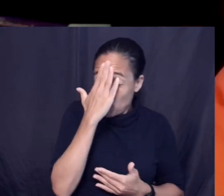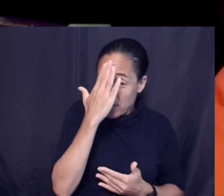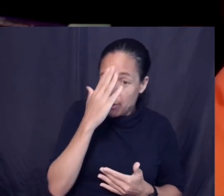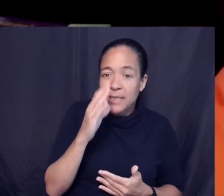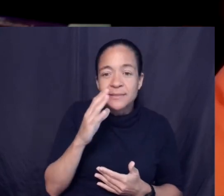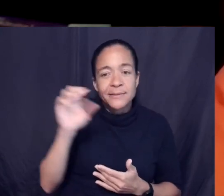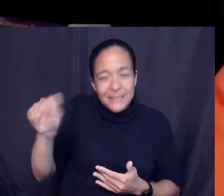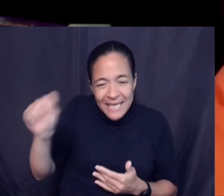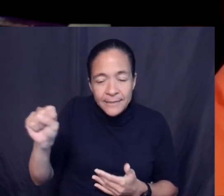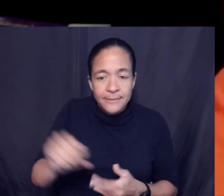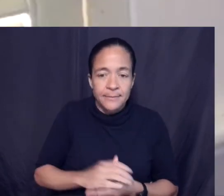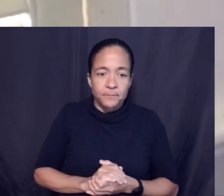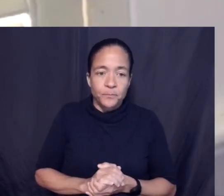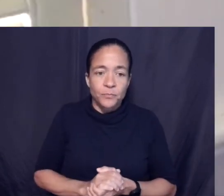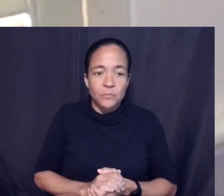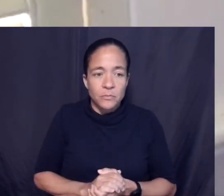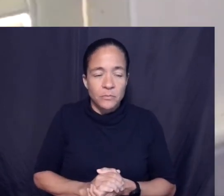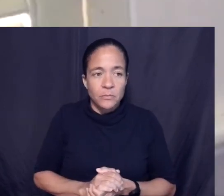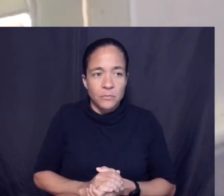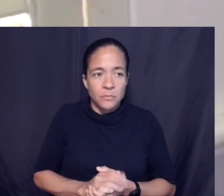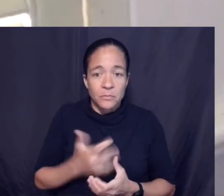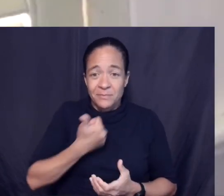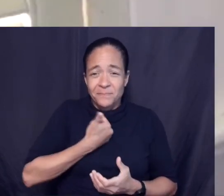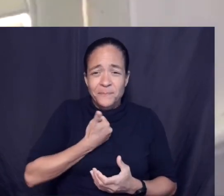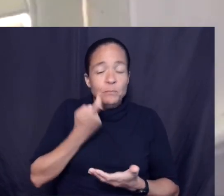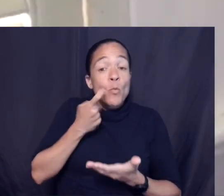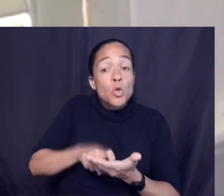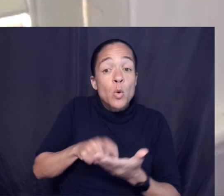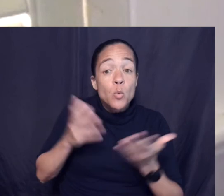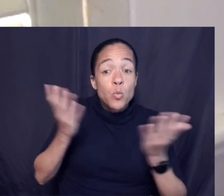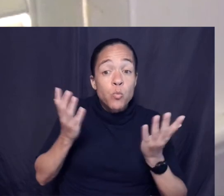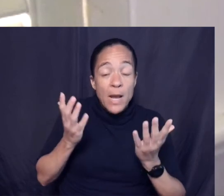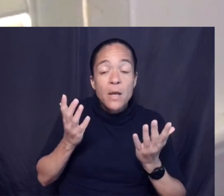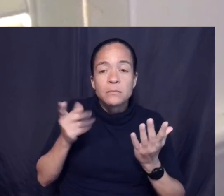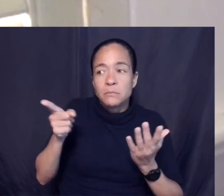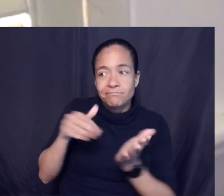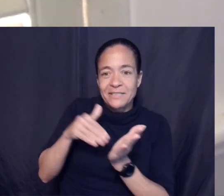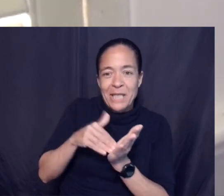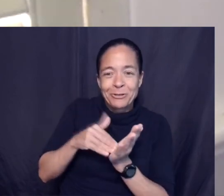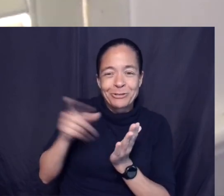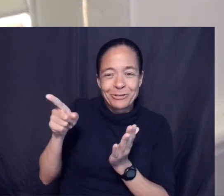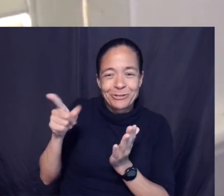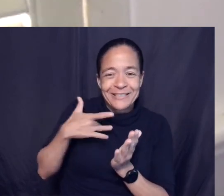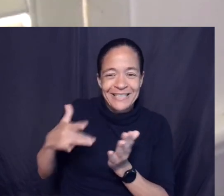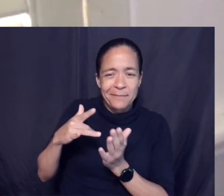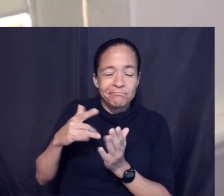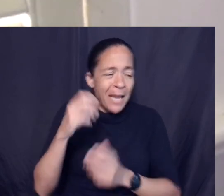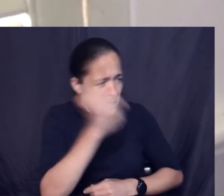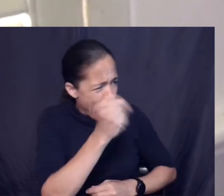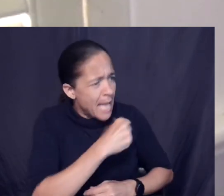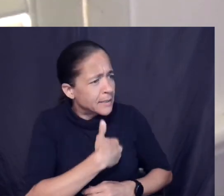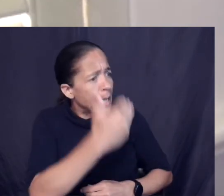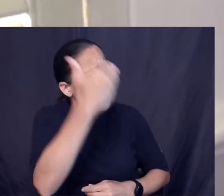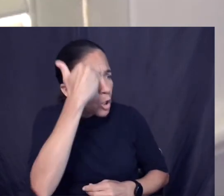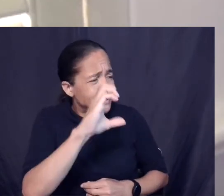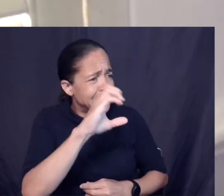and the awareness. The thing I found in talking to doctors is all of them have definitely said, oh yeah, I absolutely